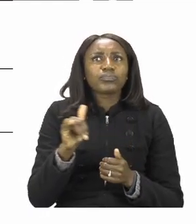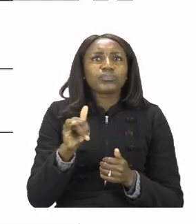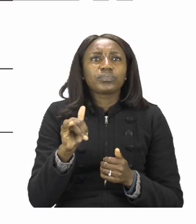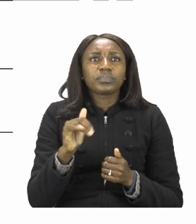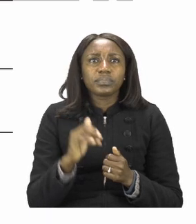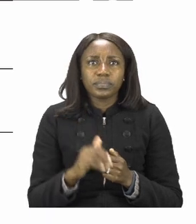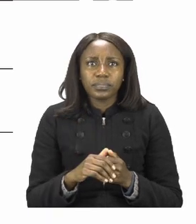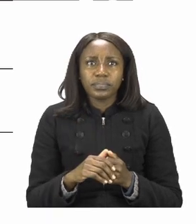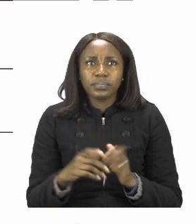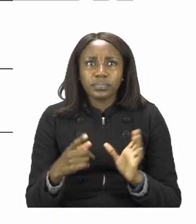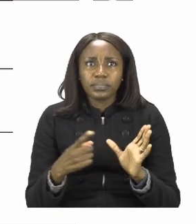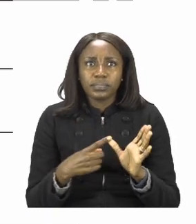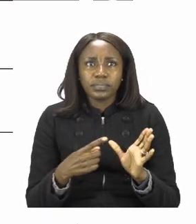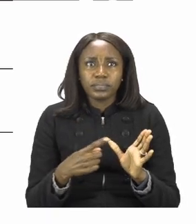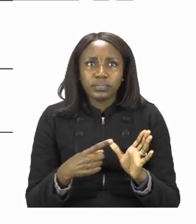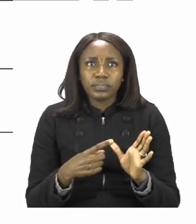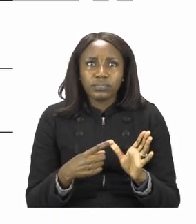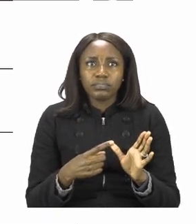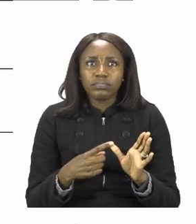And number 5 says,